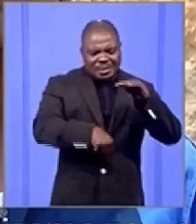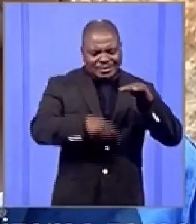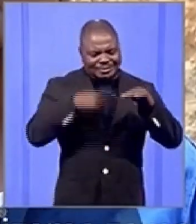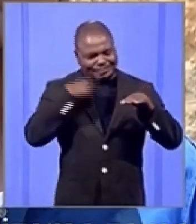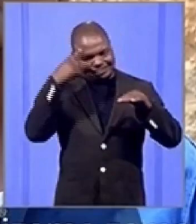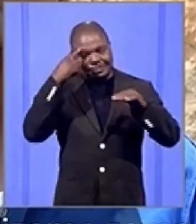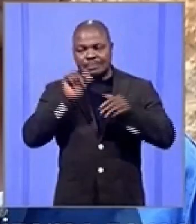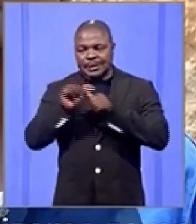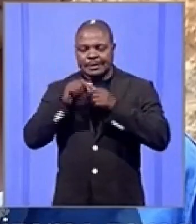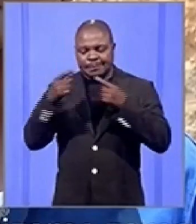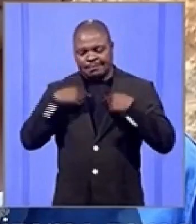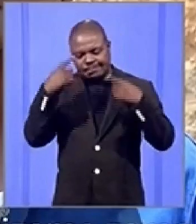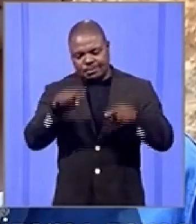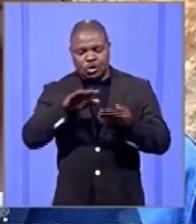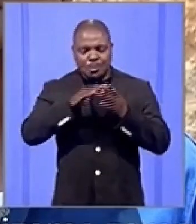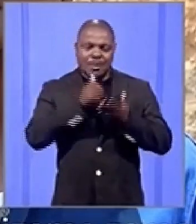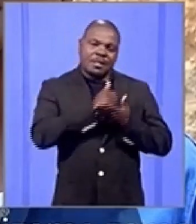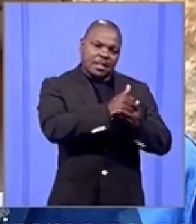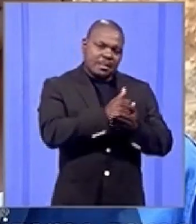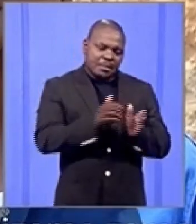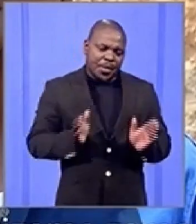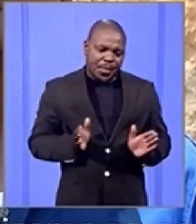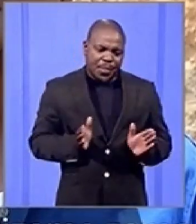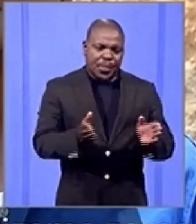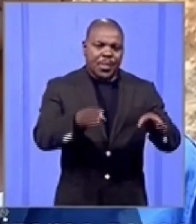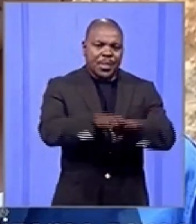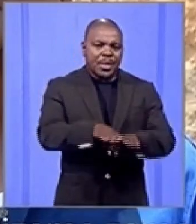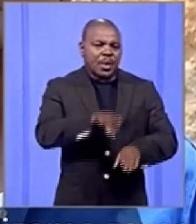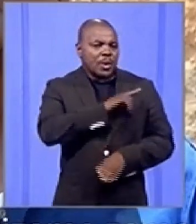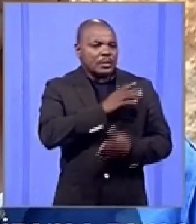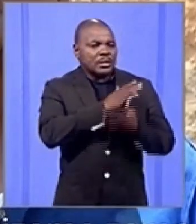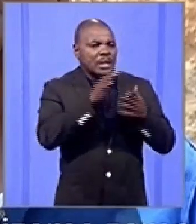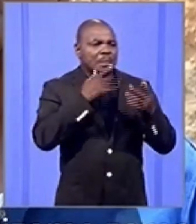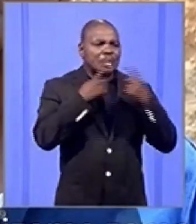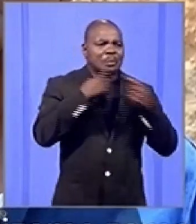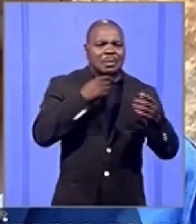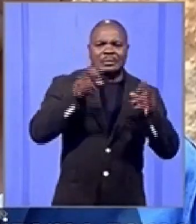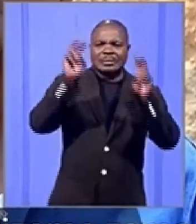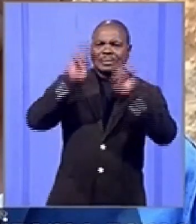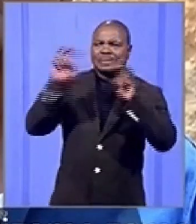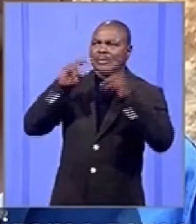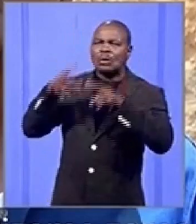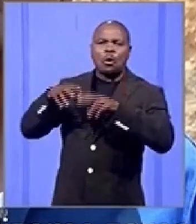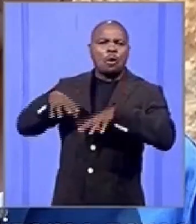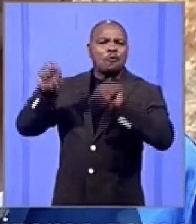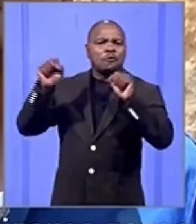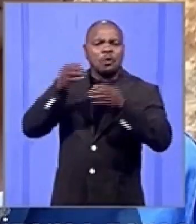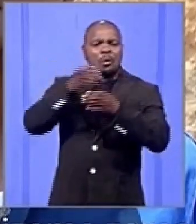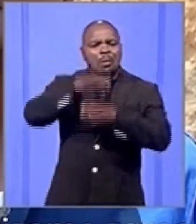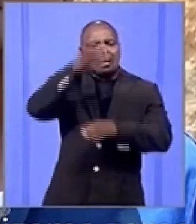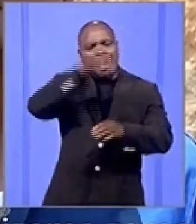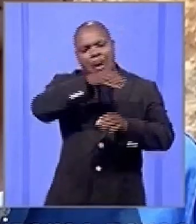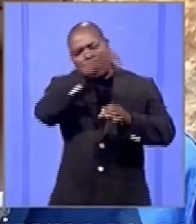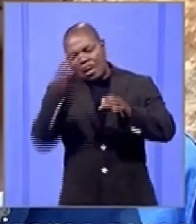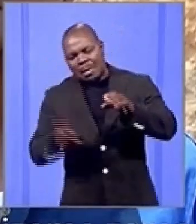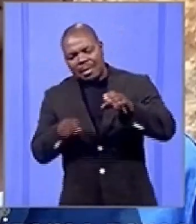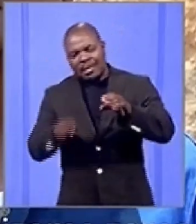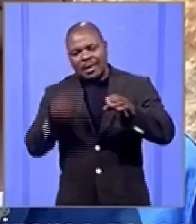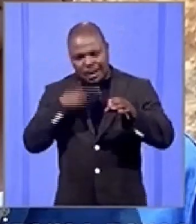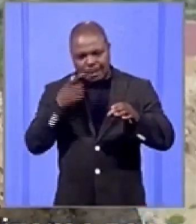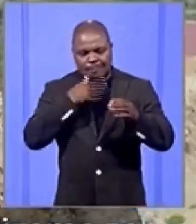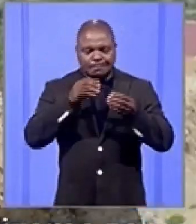khupetša melete ka gore community le yona ba lla ka taba gore metlakase e wele then ra ba emisetsa phalo tsa metlakase motlakase o laetile ano